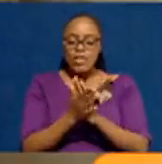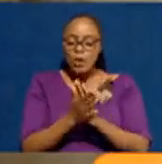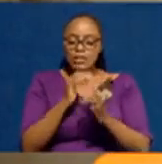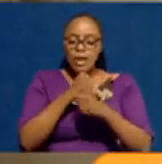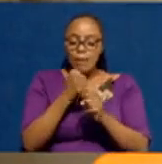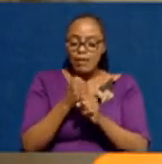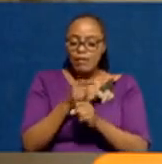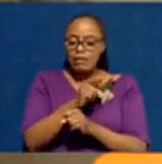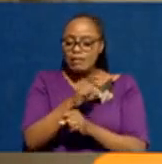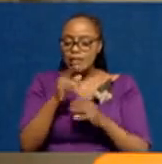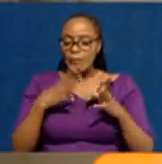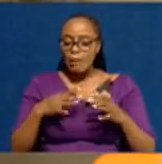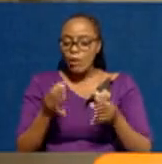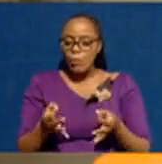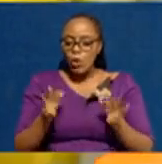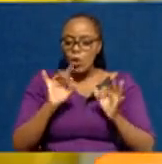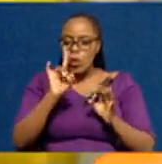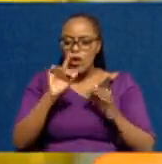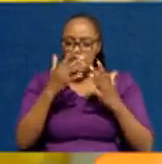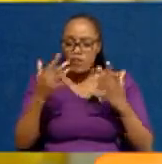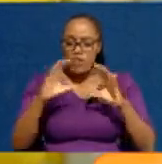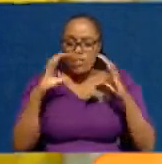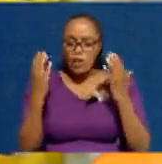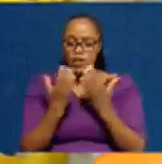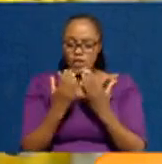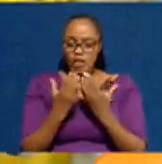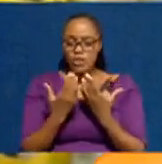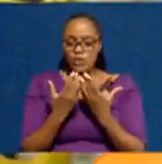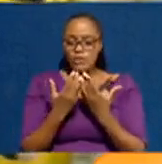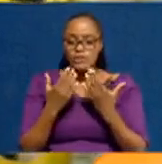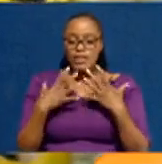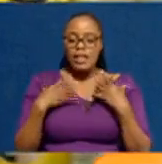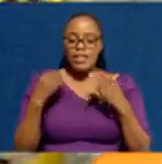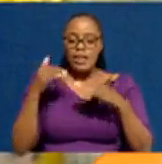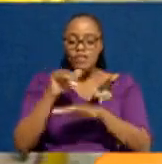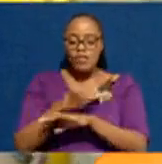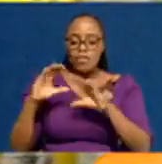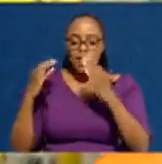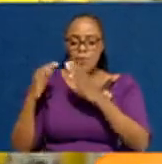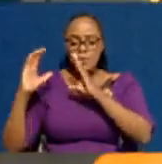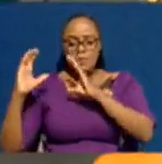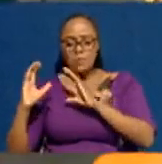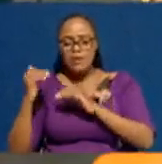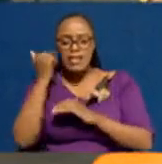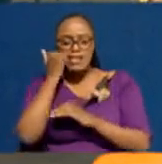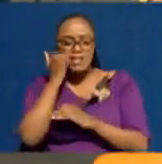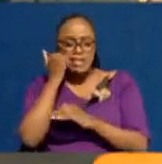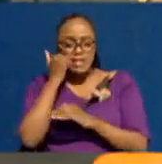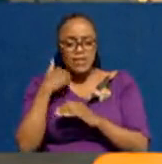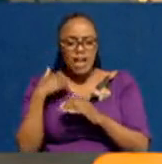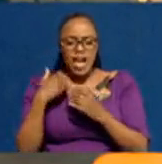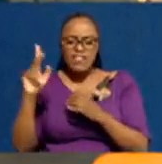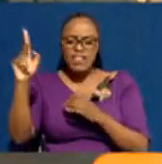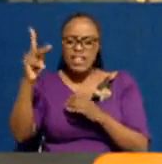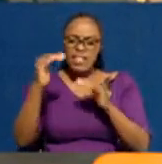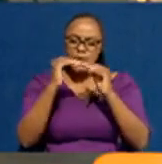into poverty is one of the key pillars in universal health coverage. The global burden of disease ranks Kenya at an